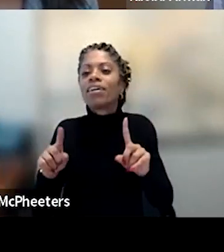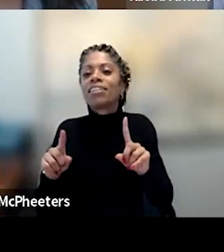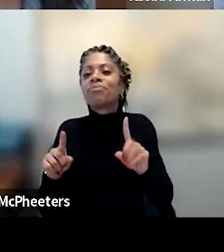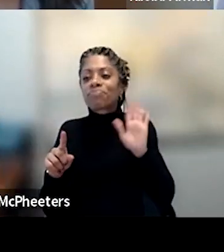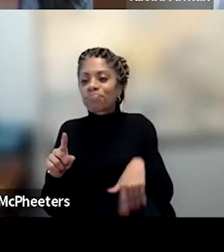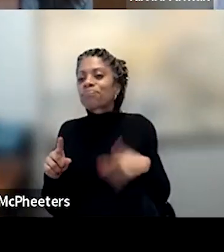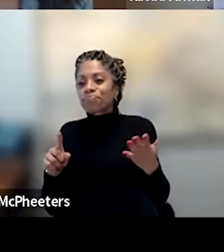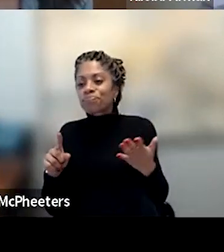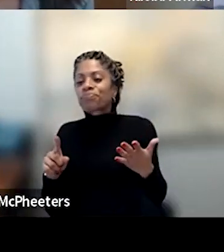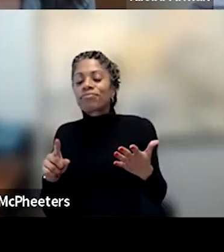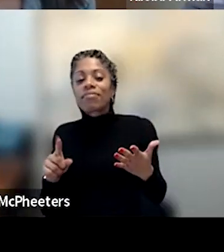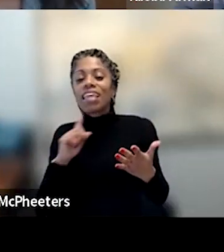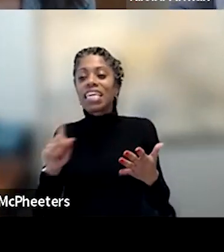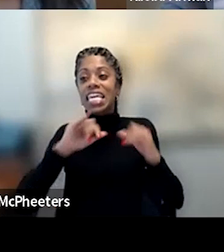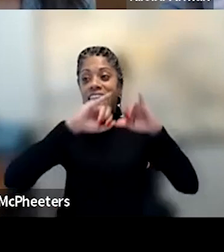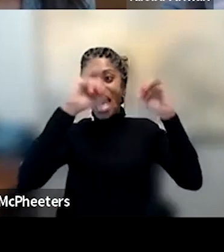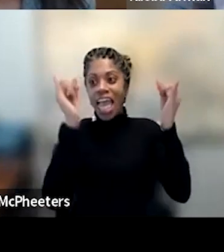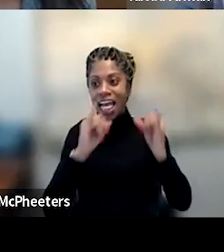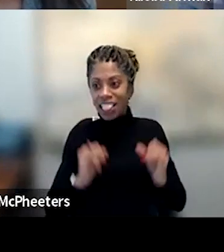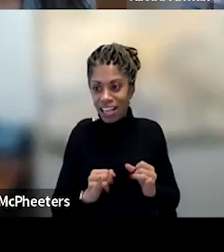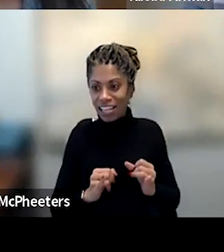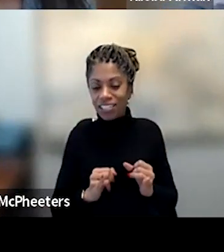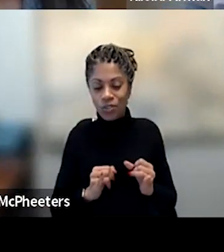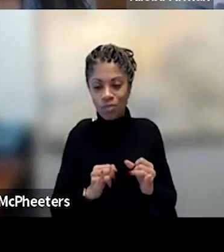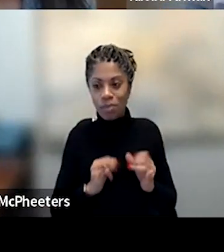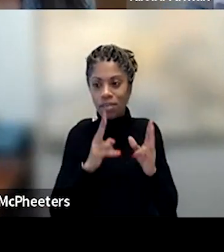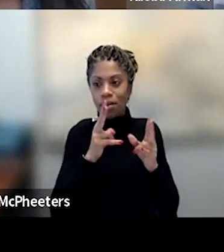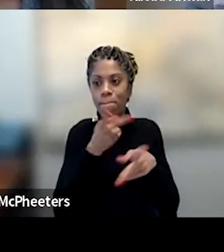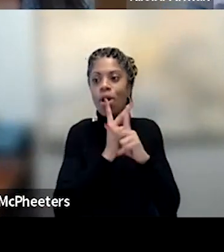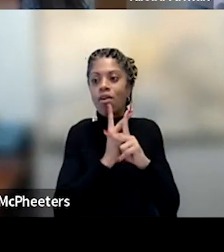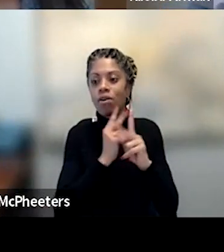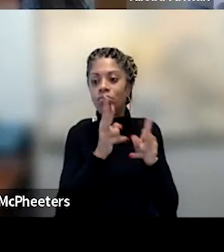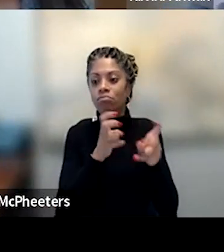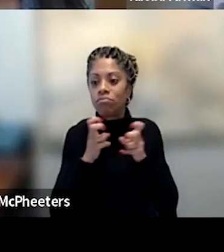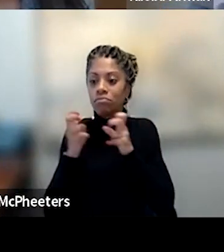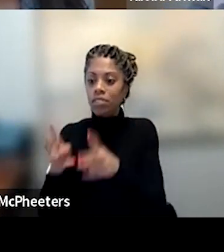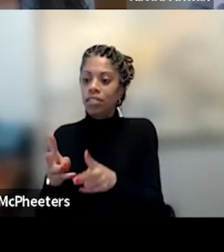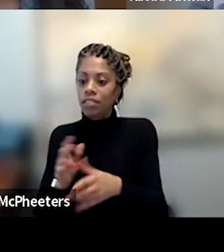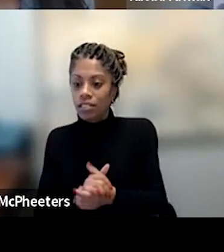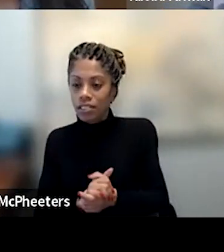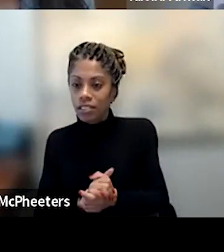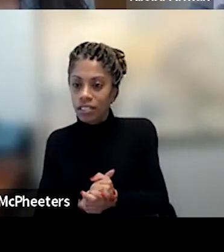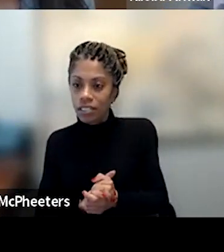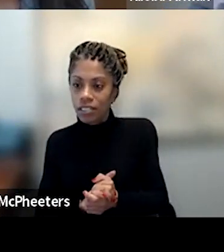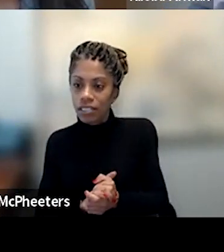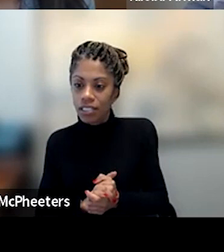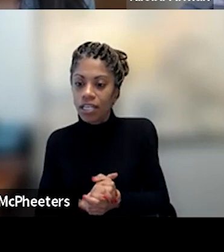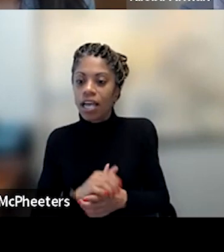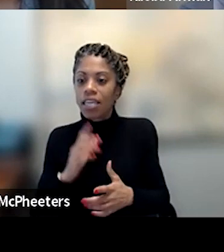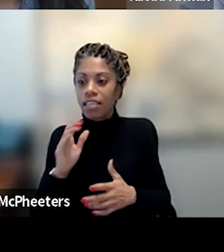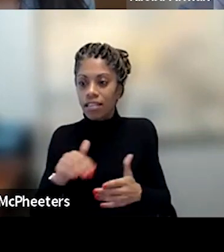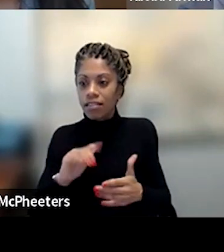the outline, etc. And there's something else that both of you said as I'm getting ready to come to Kaniqua that's